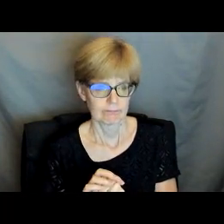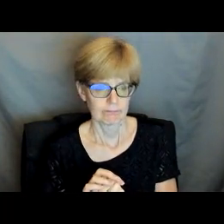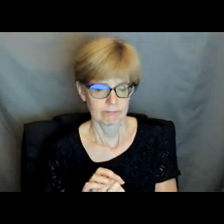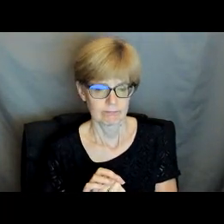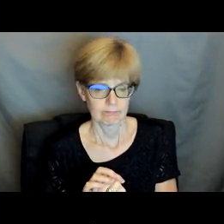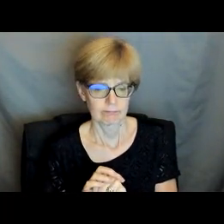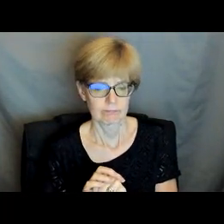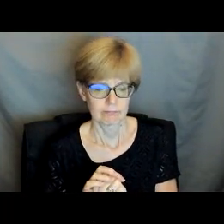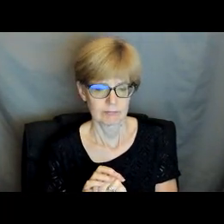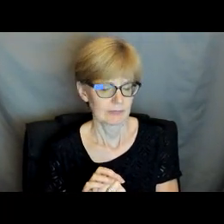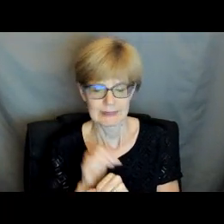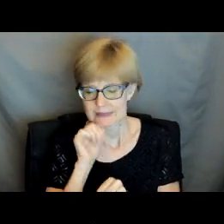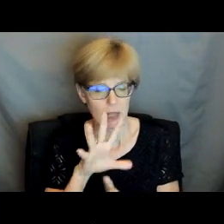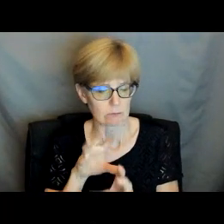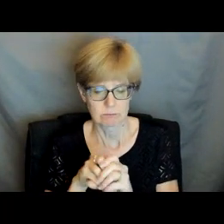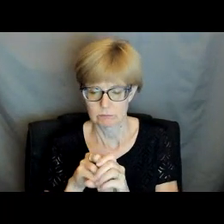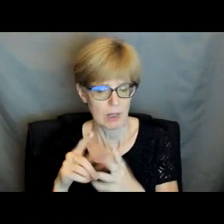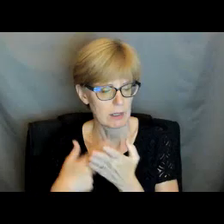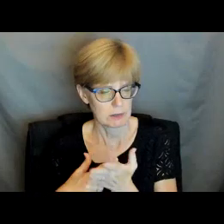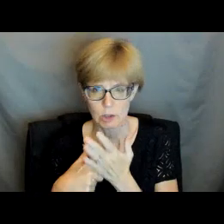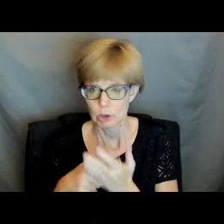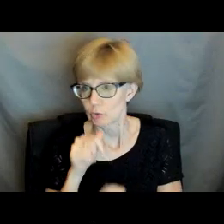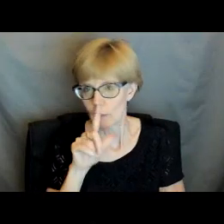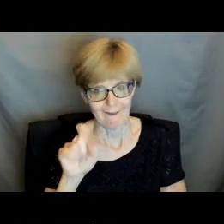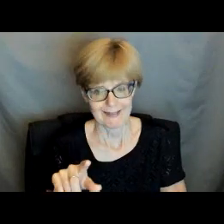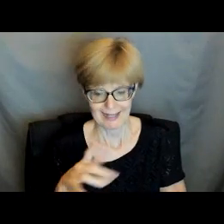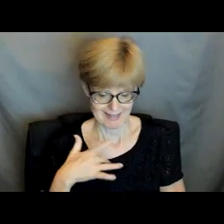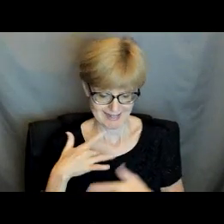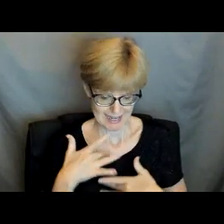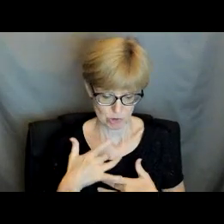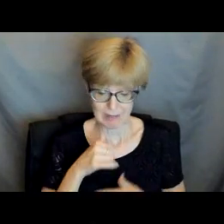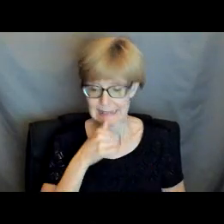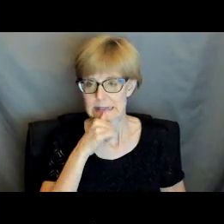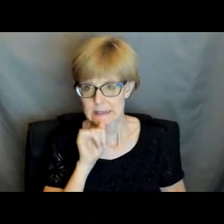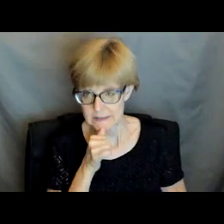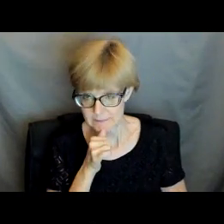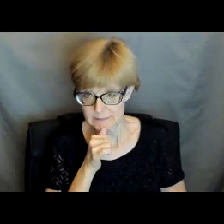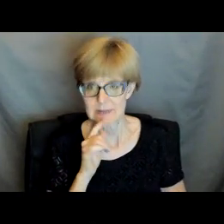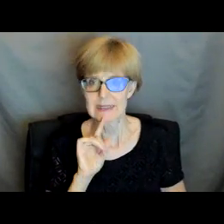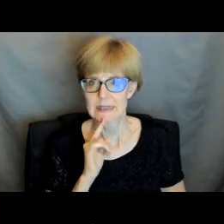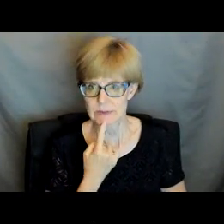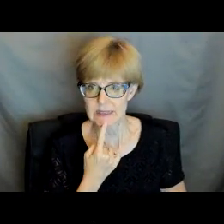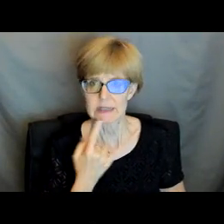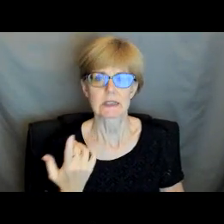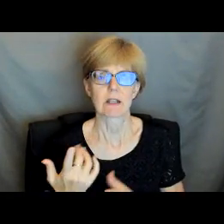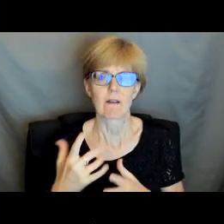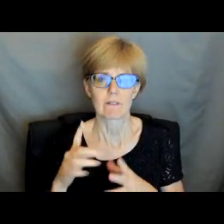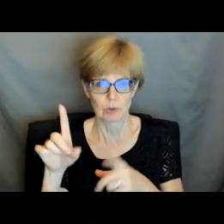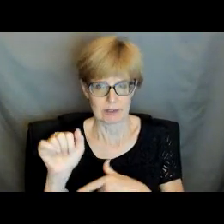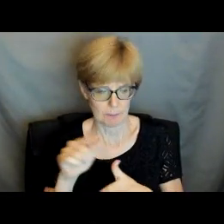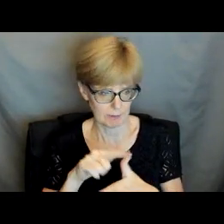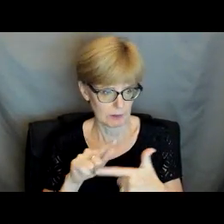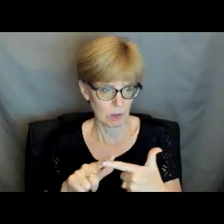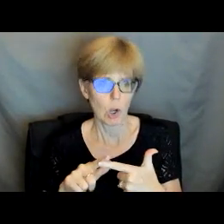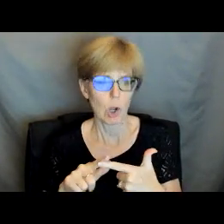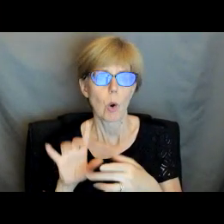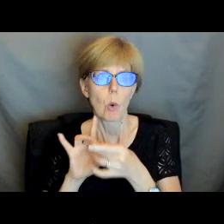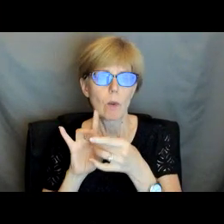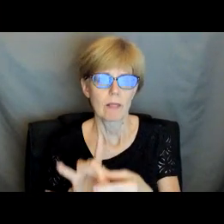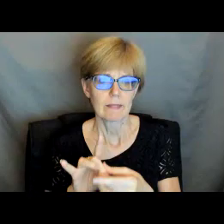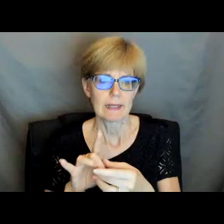in these discussions. So don't ask the nature and severity of the disability. Do not ask questions that lead a tenant